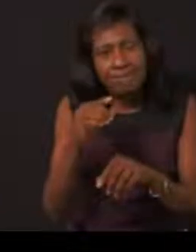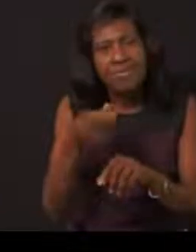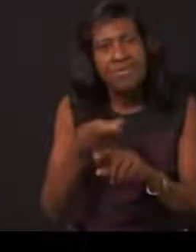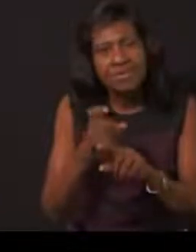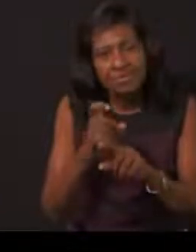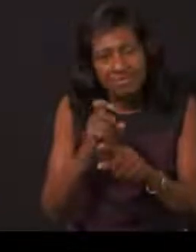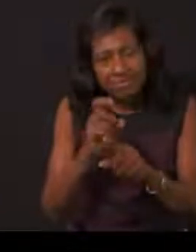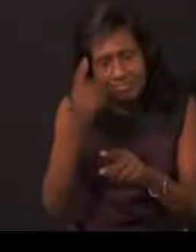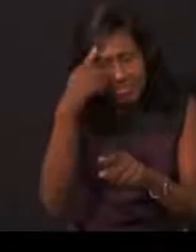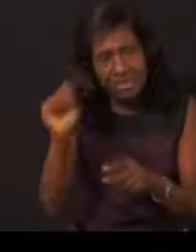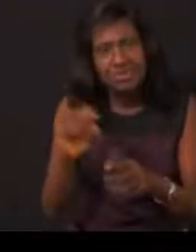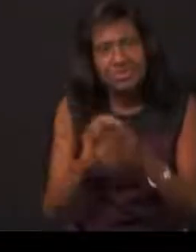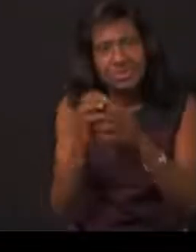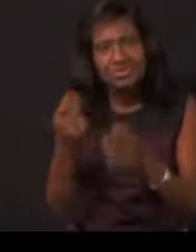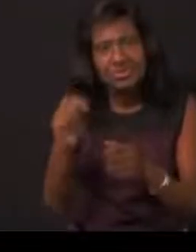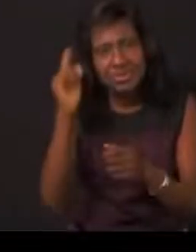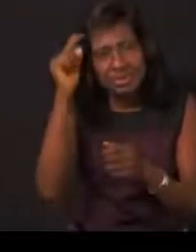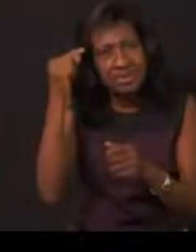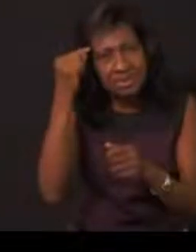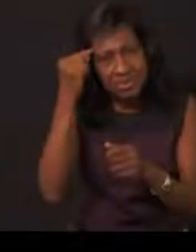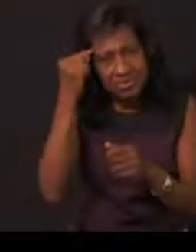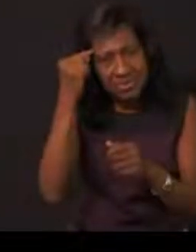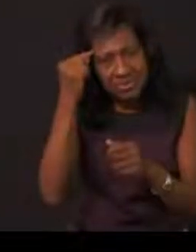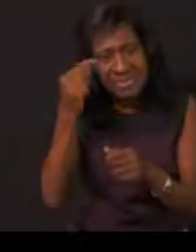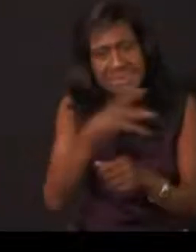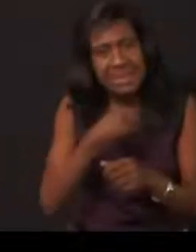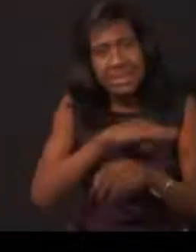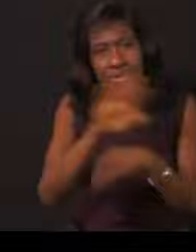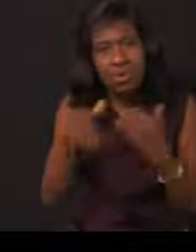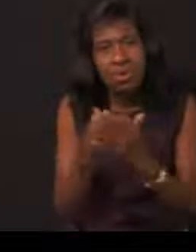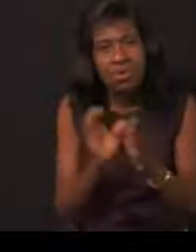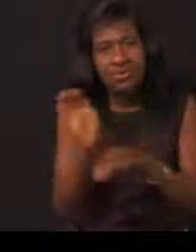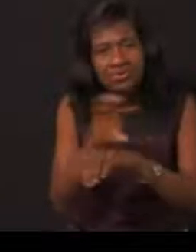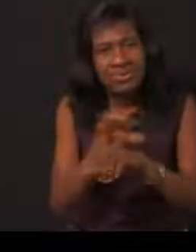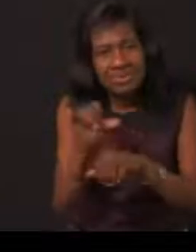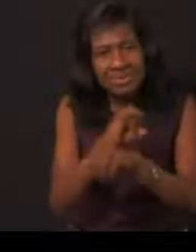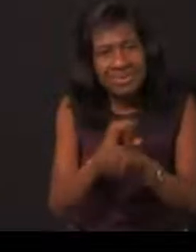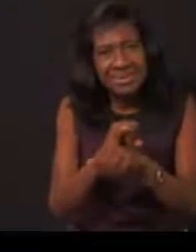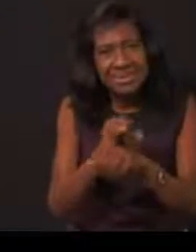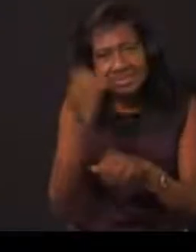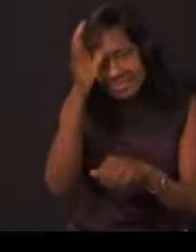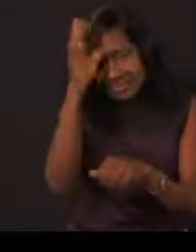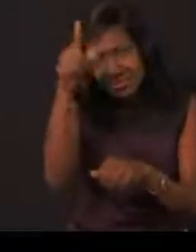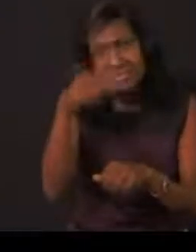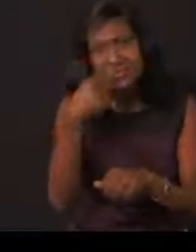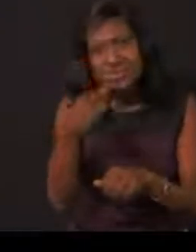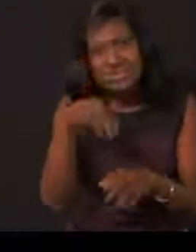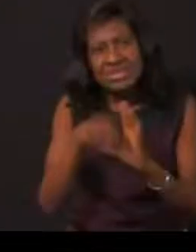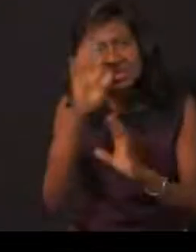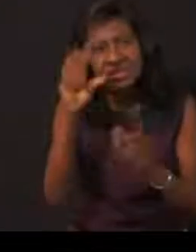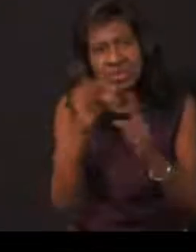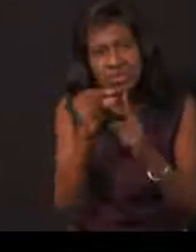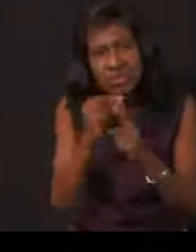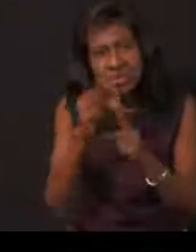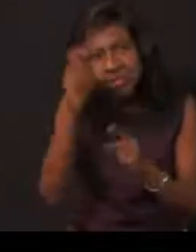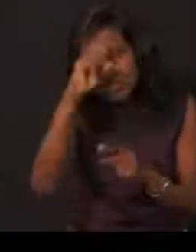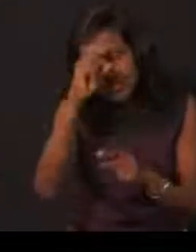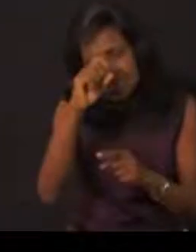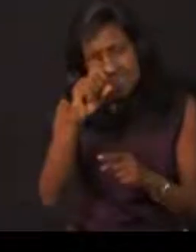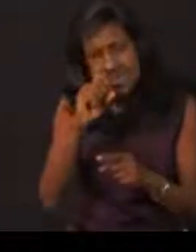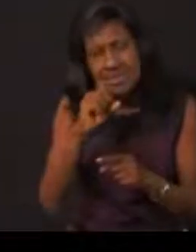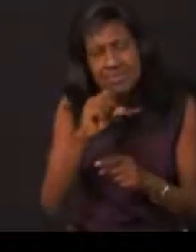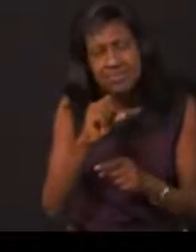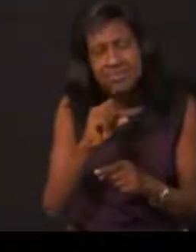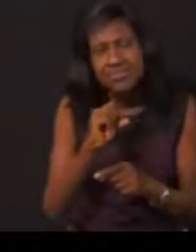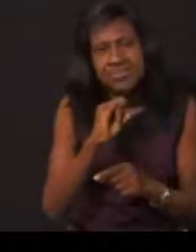our government, our entire island. Father, you said in your word that wisdom is justified